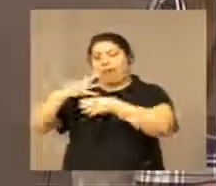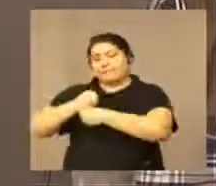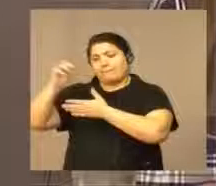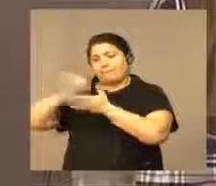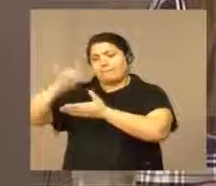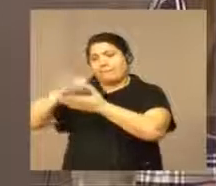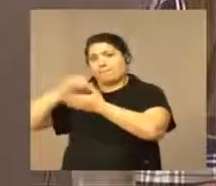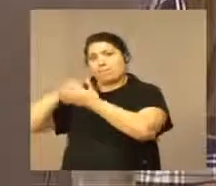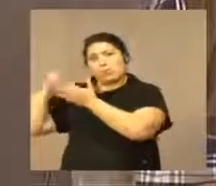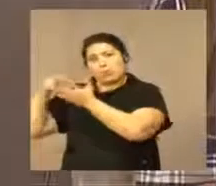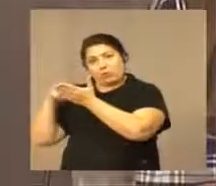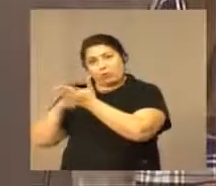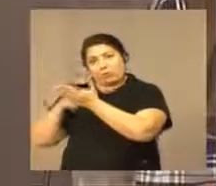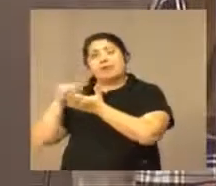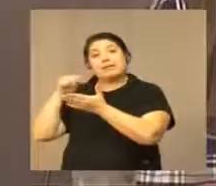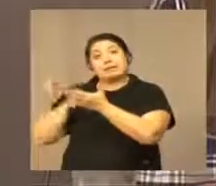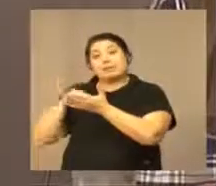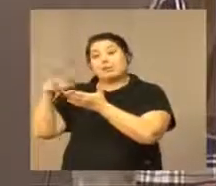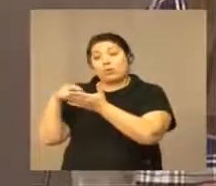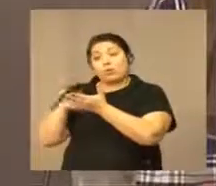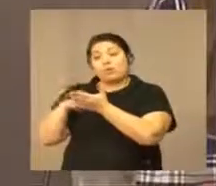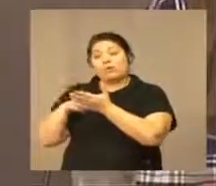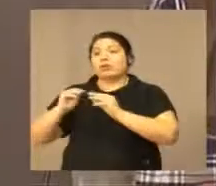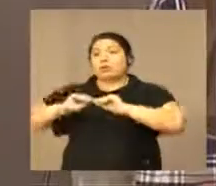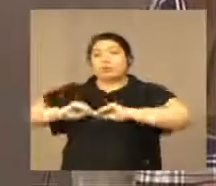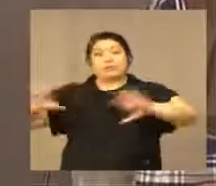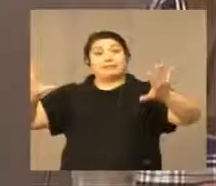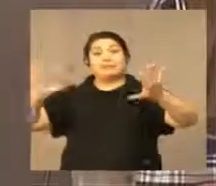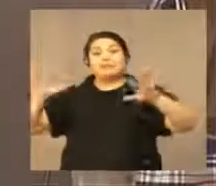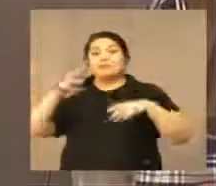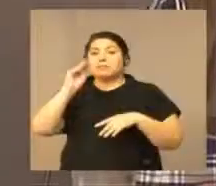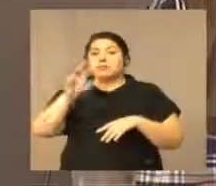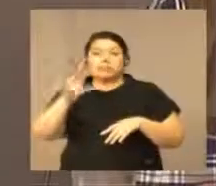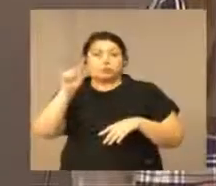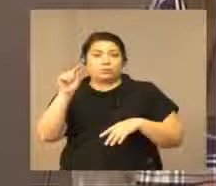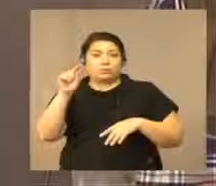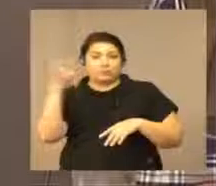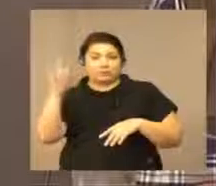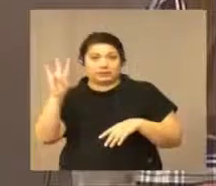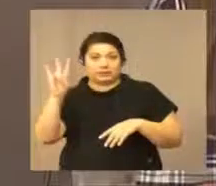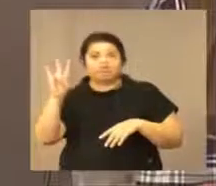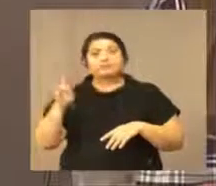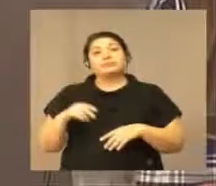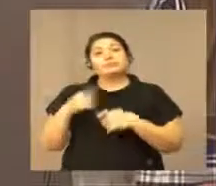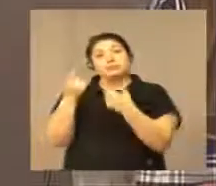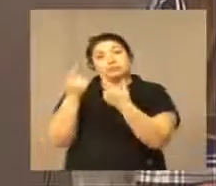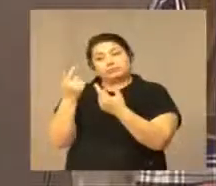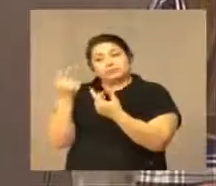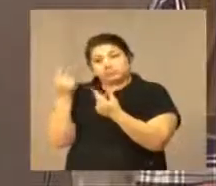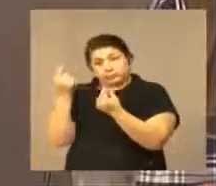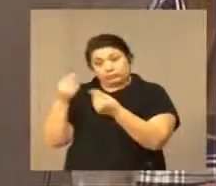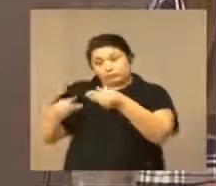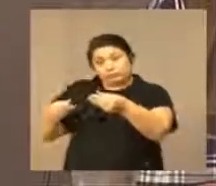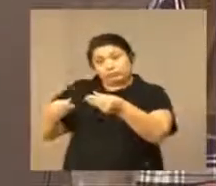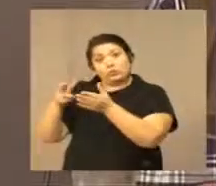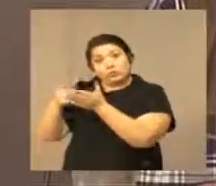of 2017. And then I think that will, that process and the development of that What Was Said report